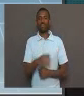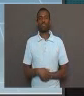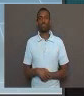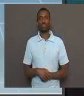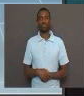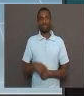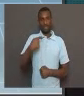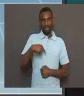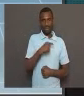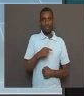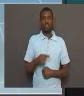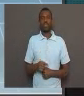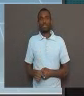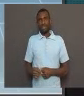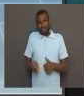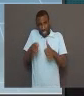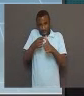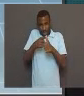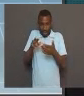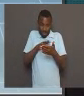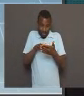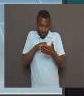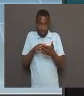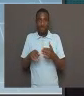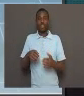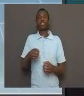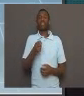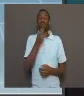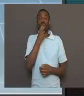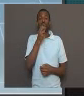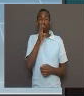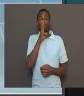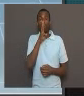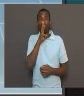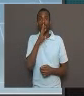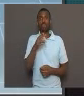We take an initial reading of the water's temperature.